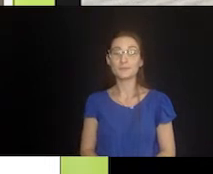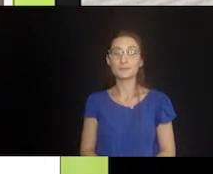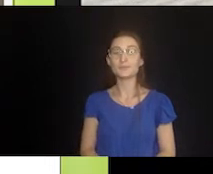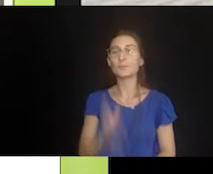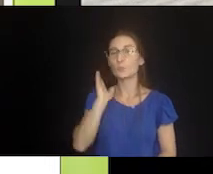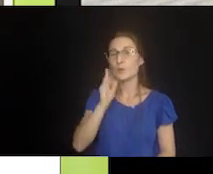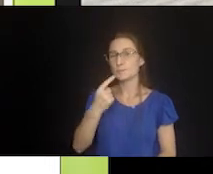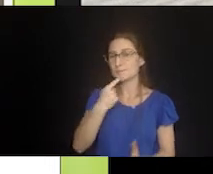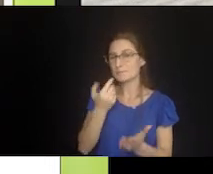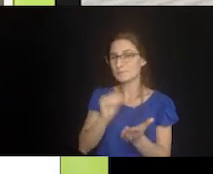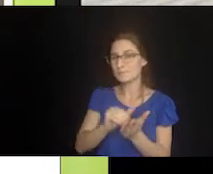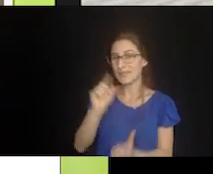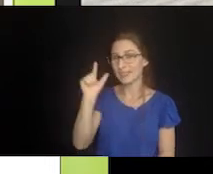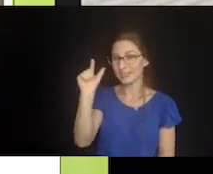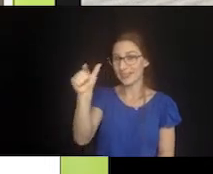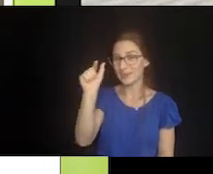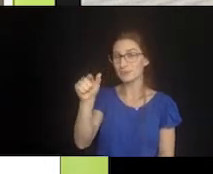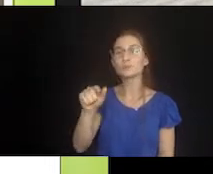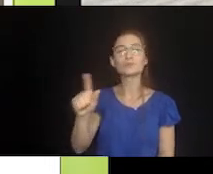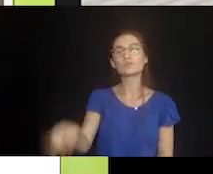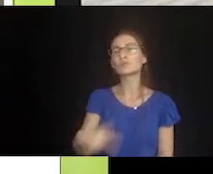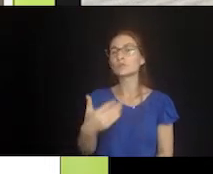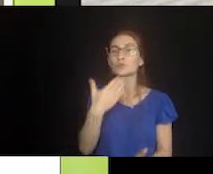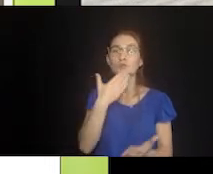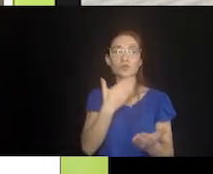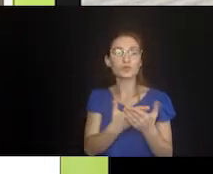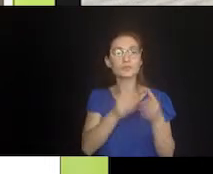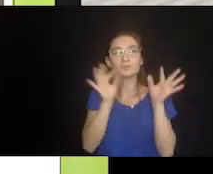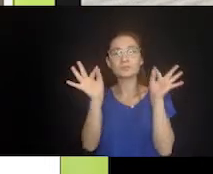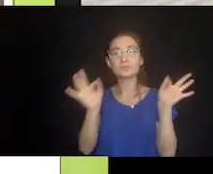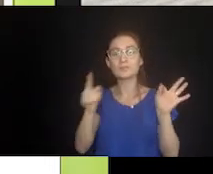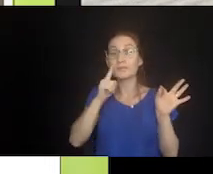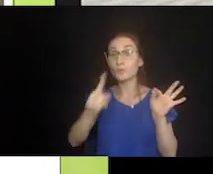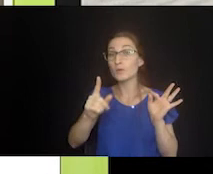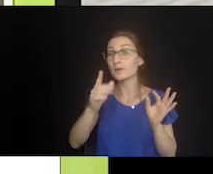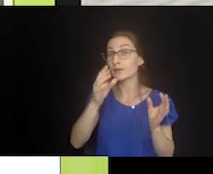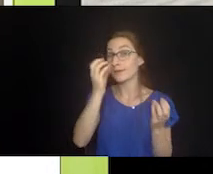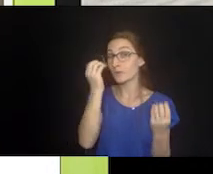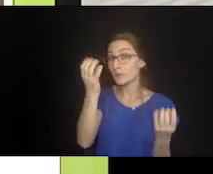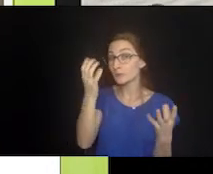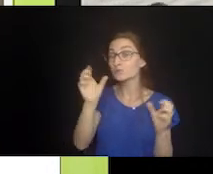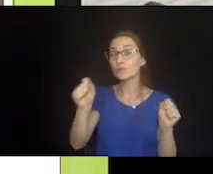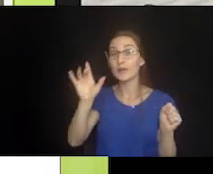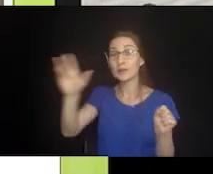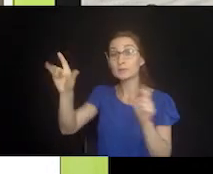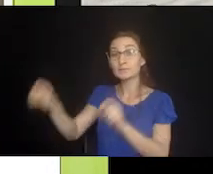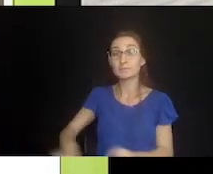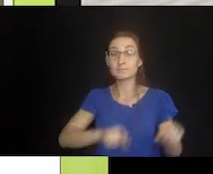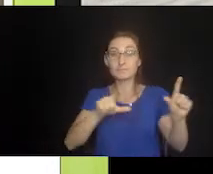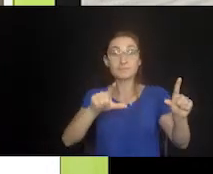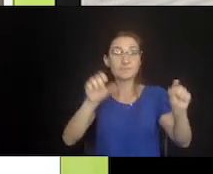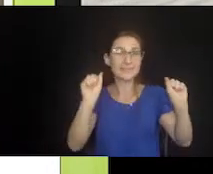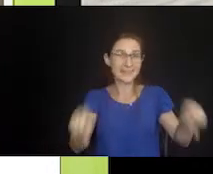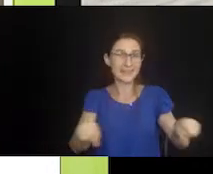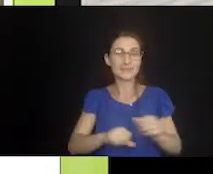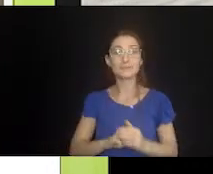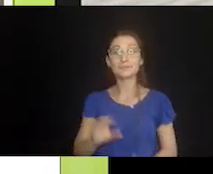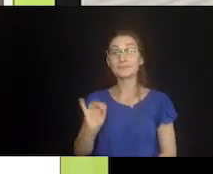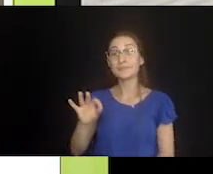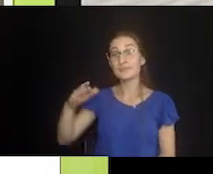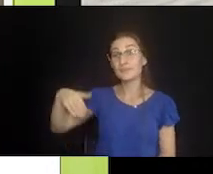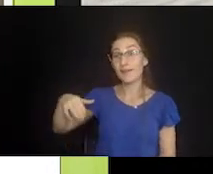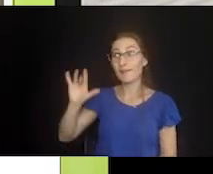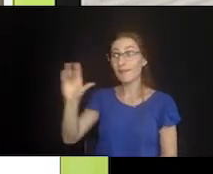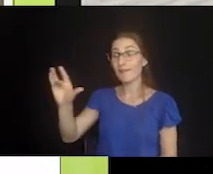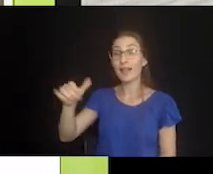flstand.org. But we'll reiterate that later, but this is just a good place for information.